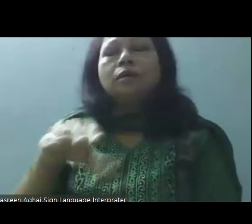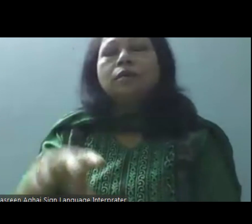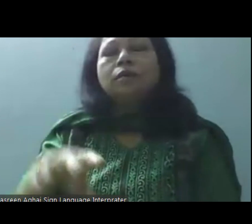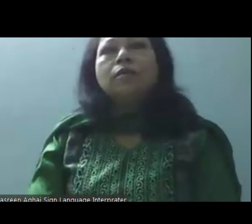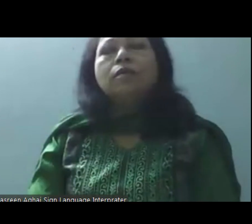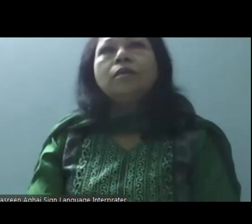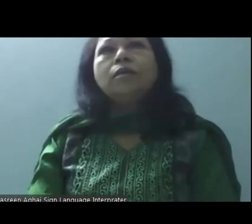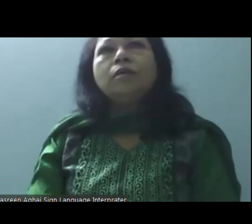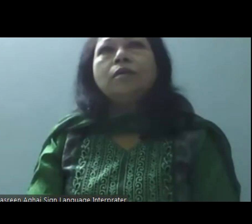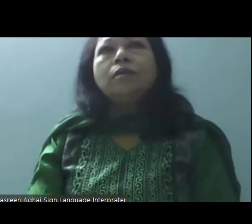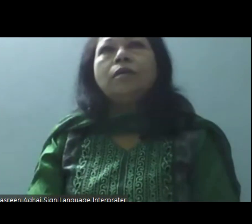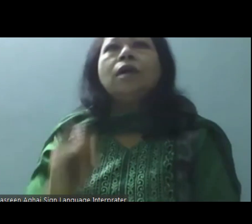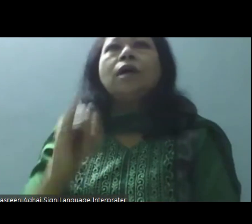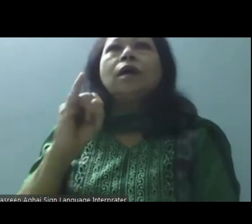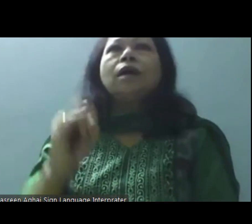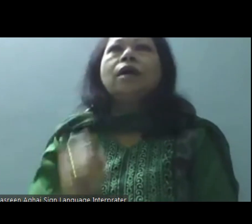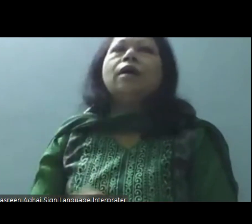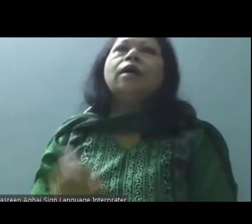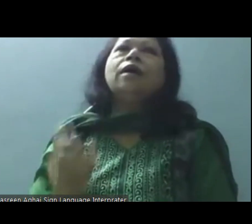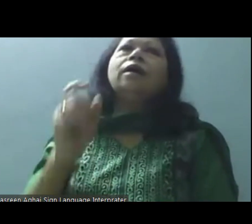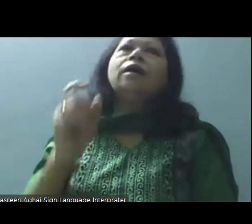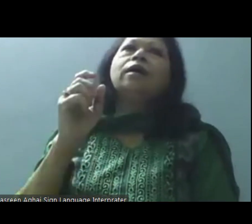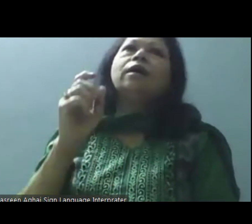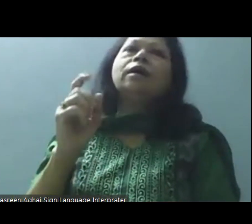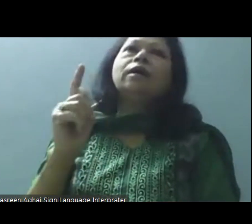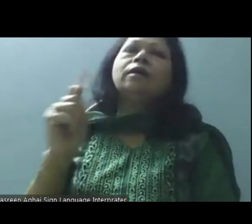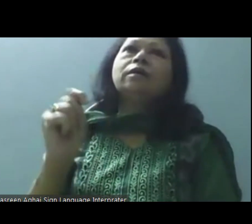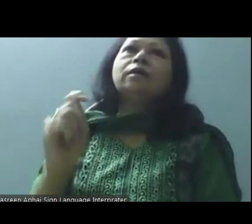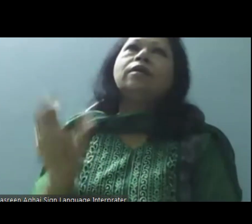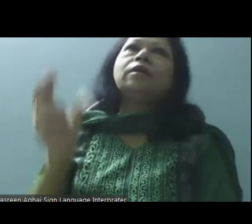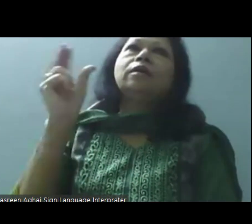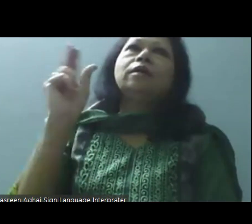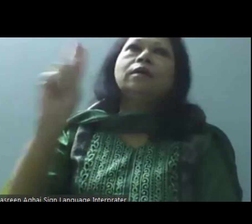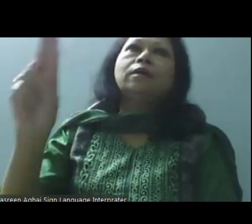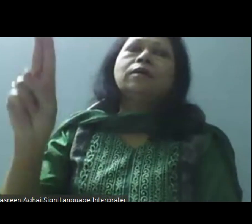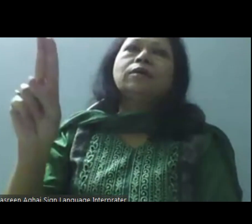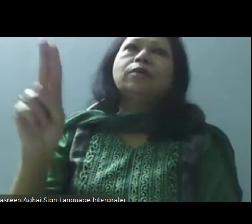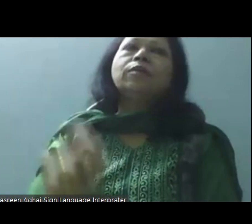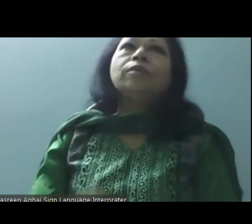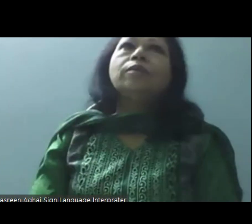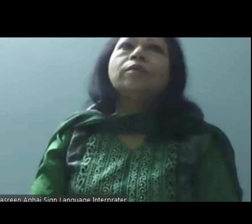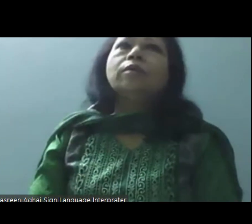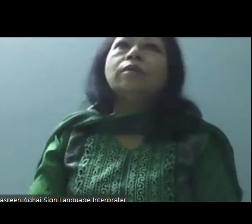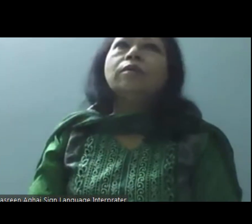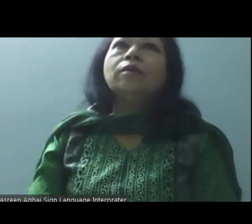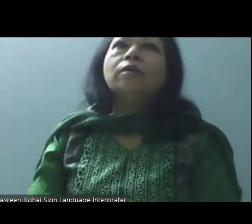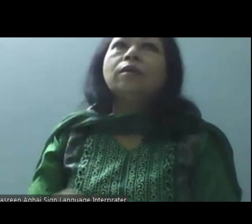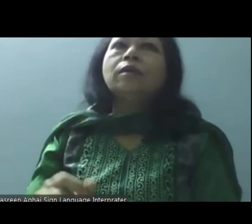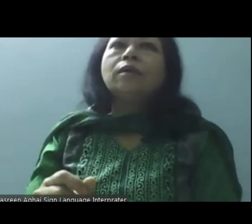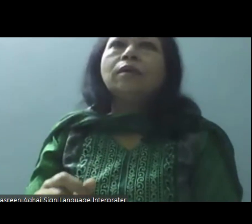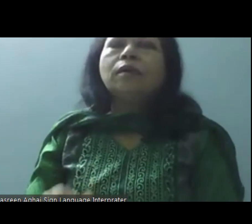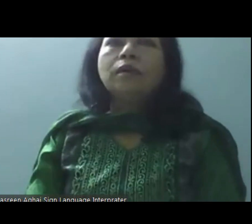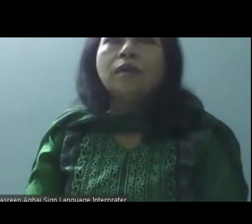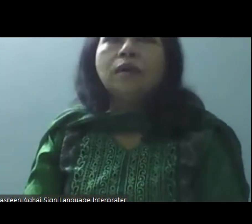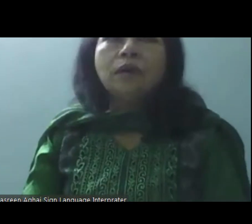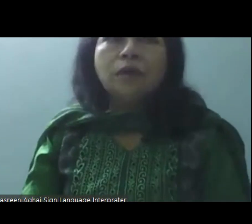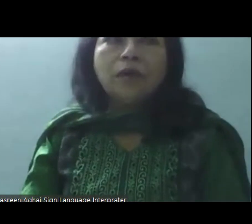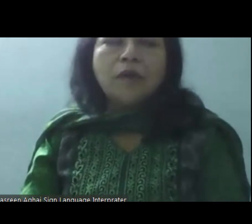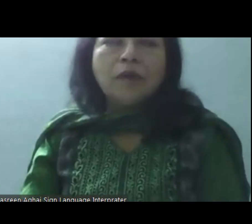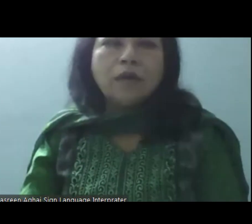ITU in the Arab region, I want and I beg